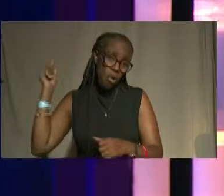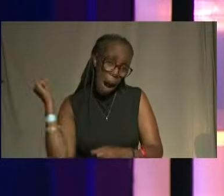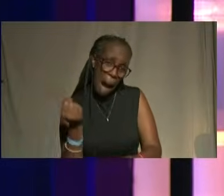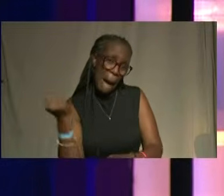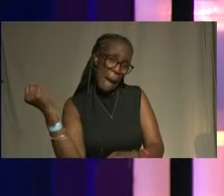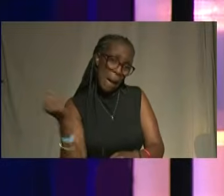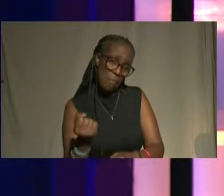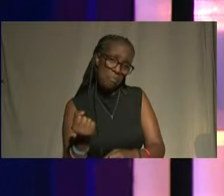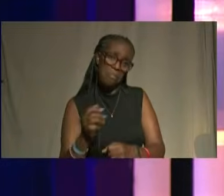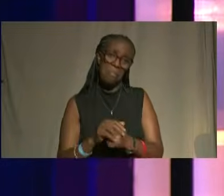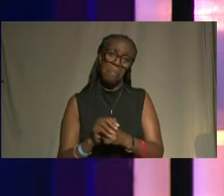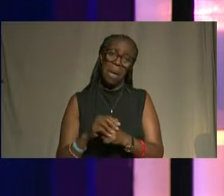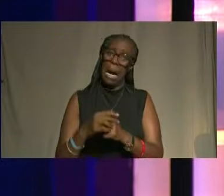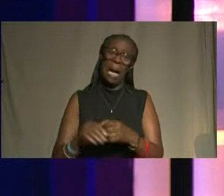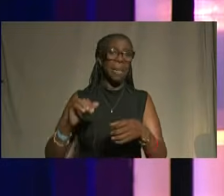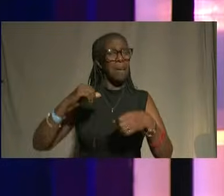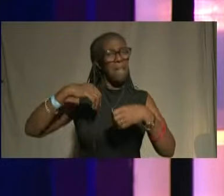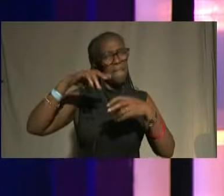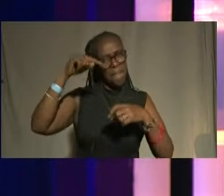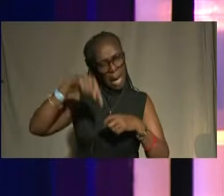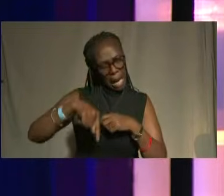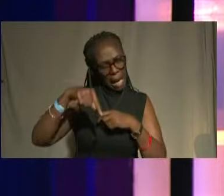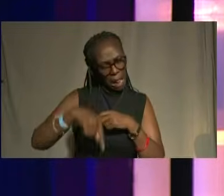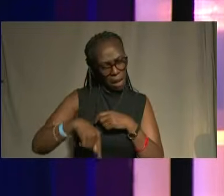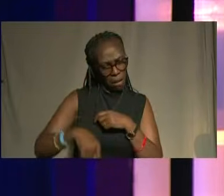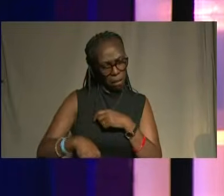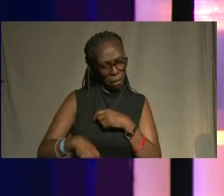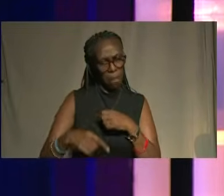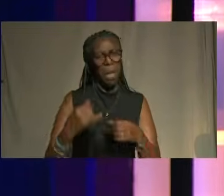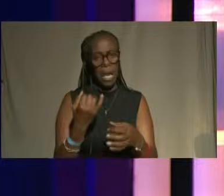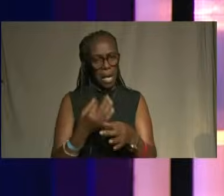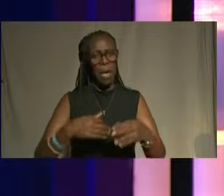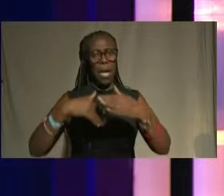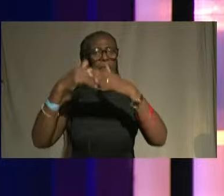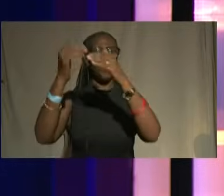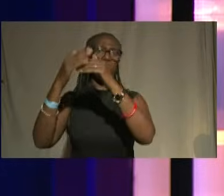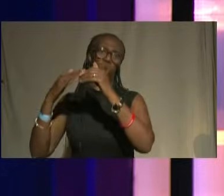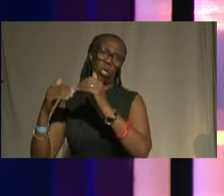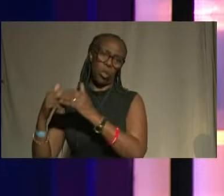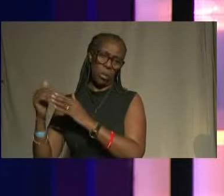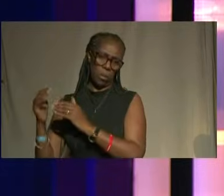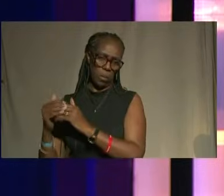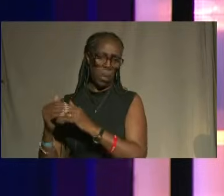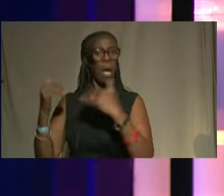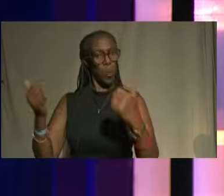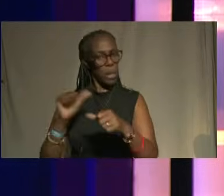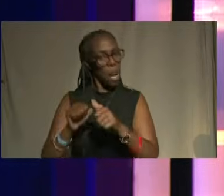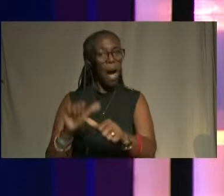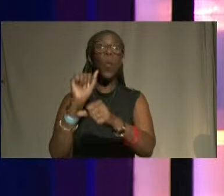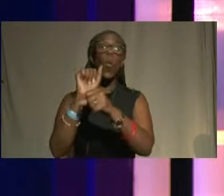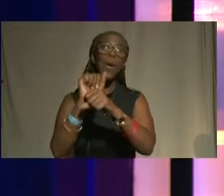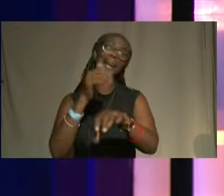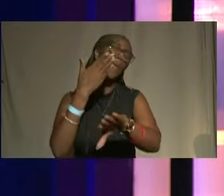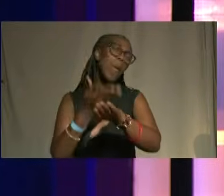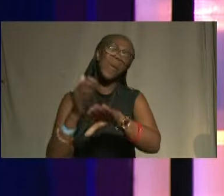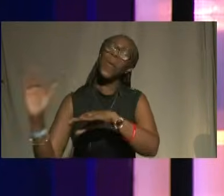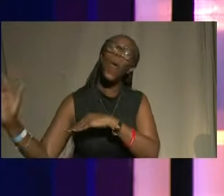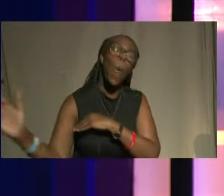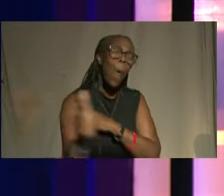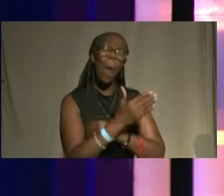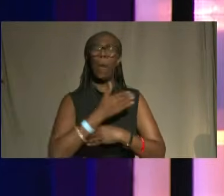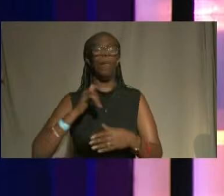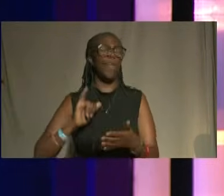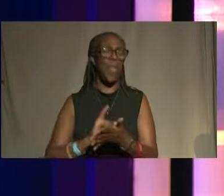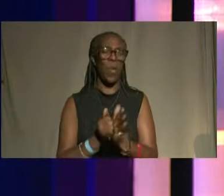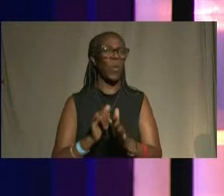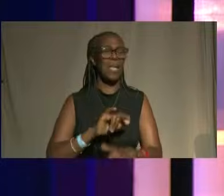this administration got to work, working on all of those areas. The PNP does not know how to